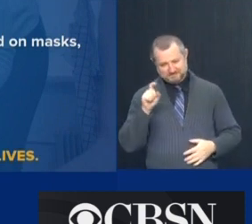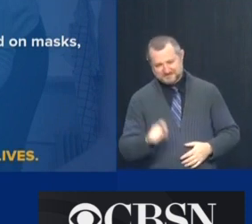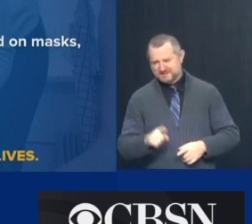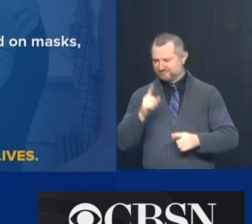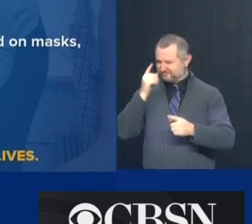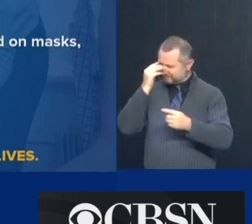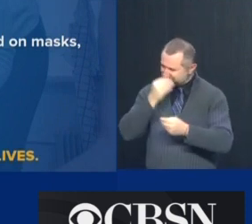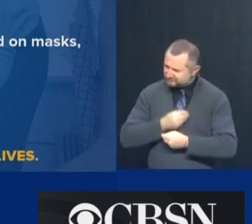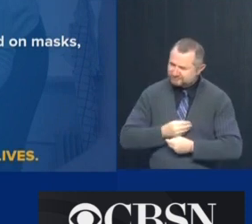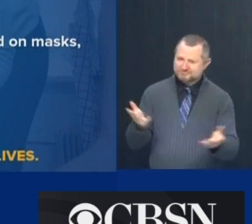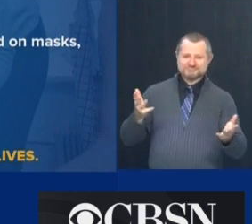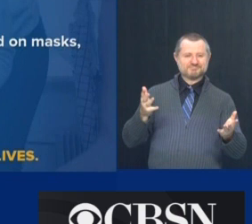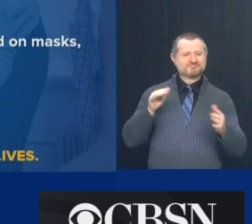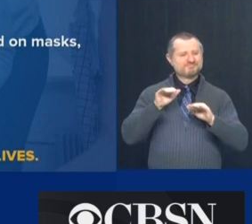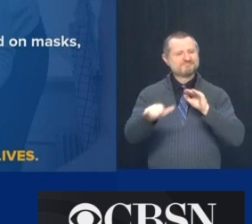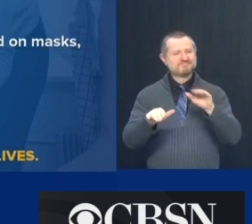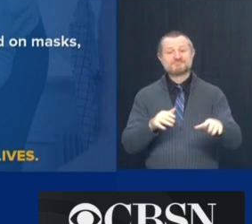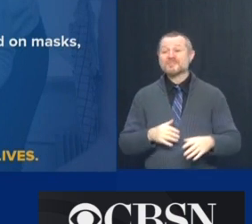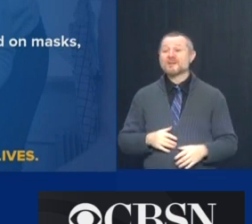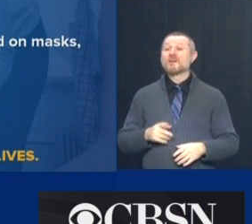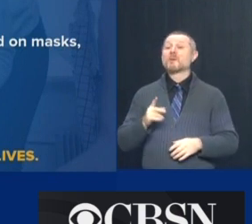we communicated masks.